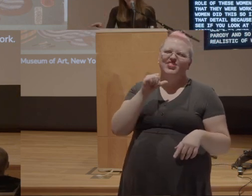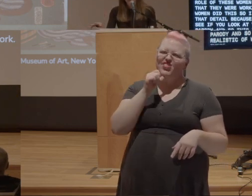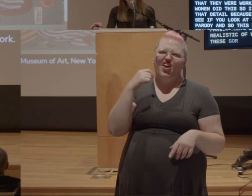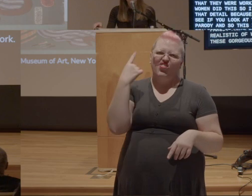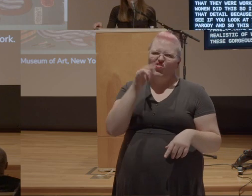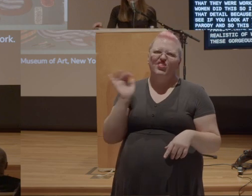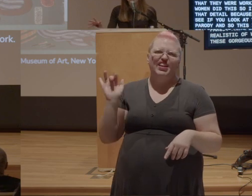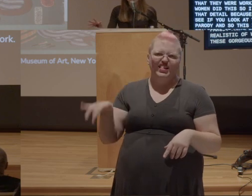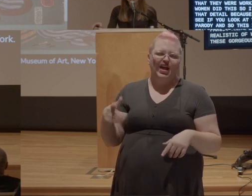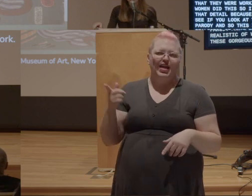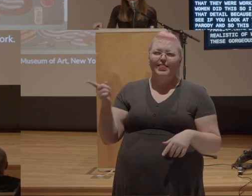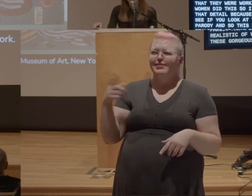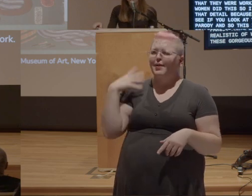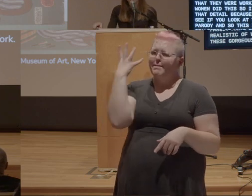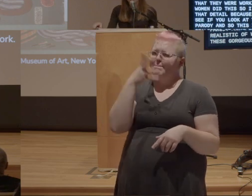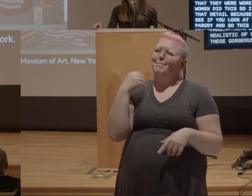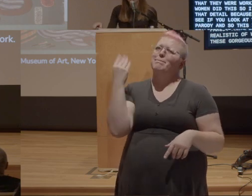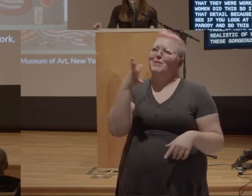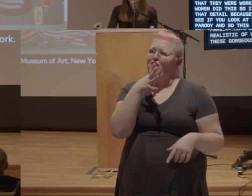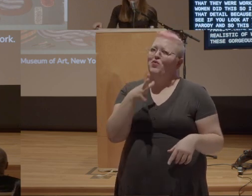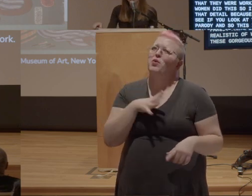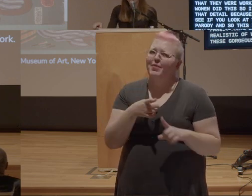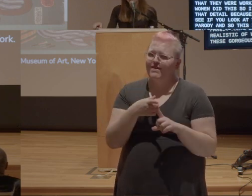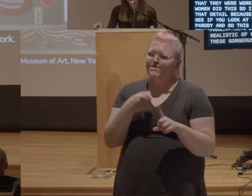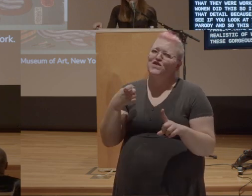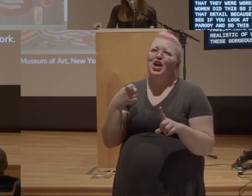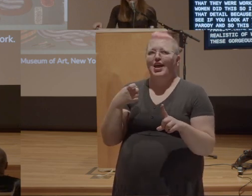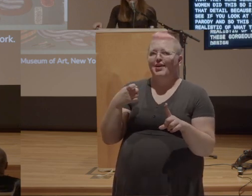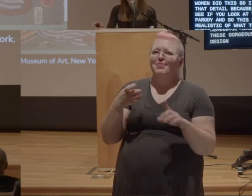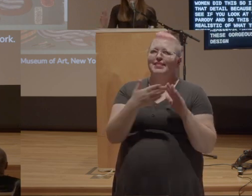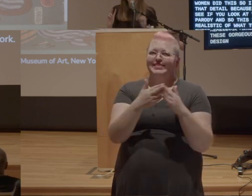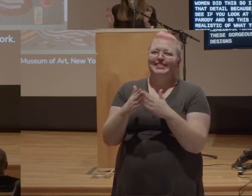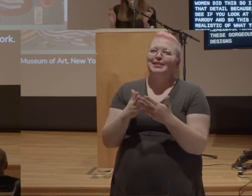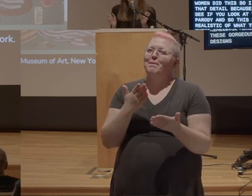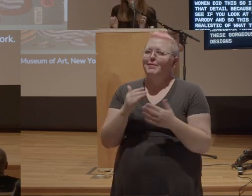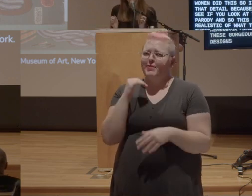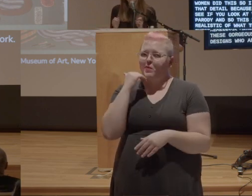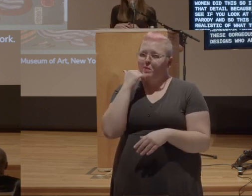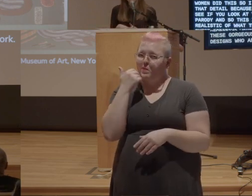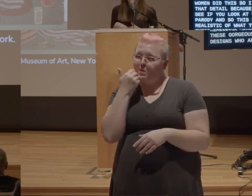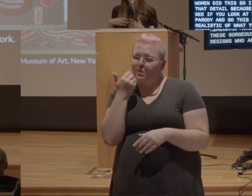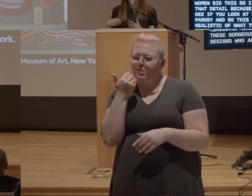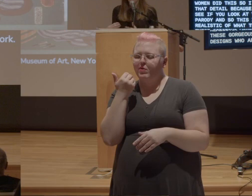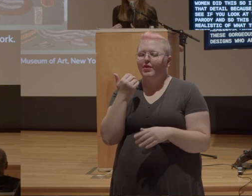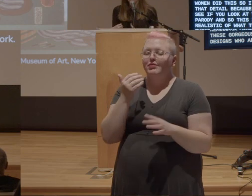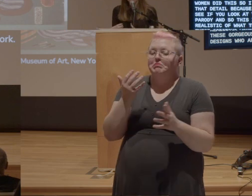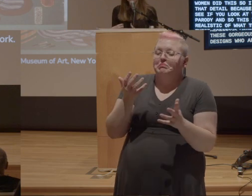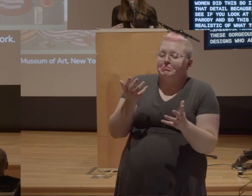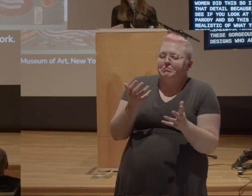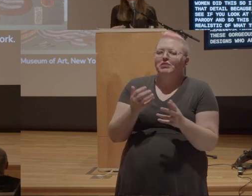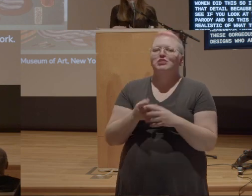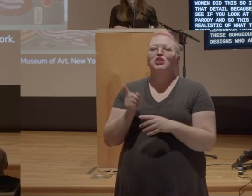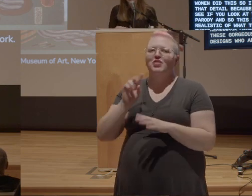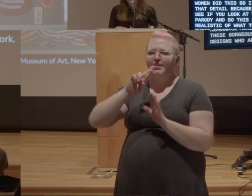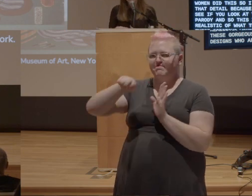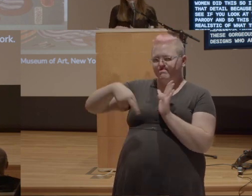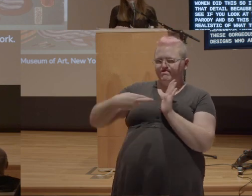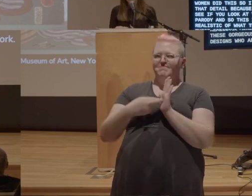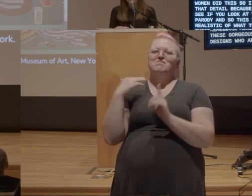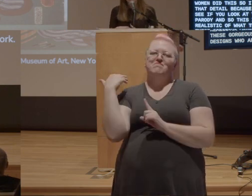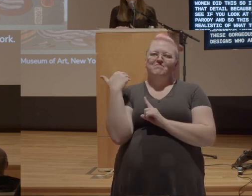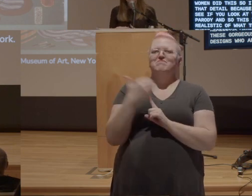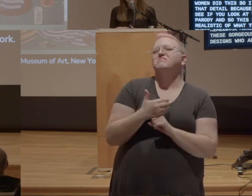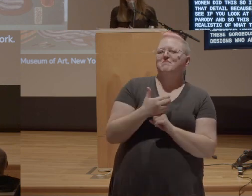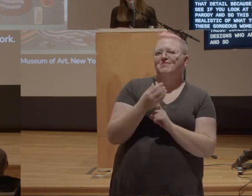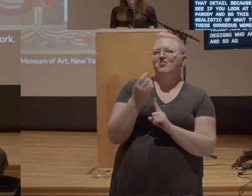gorgeous women from the city, perhaps courtesans, who are playing the role of these craftspeople.